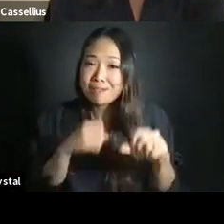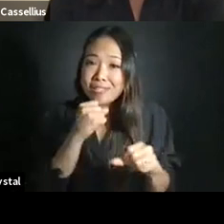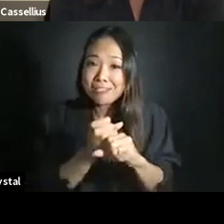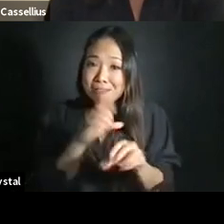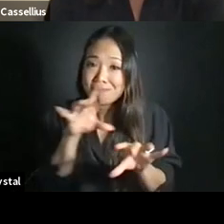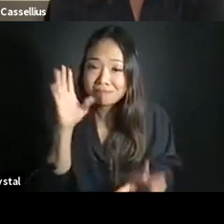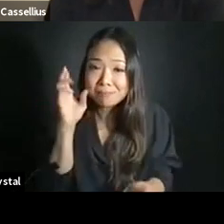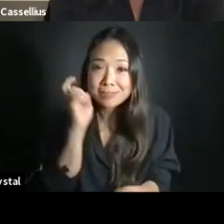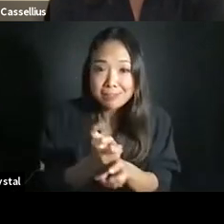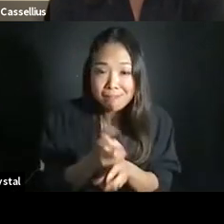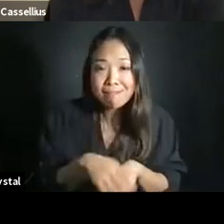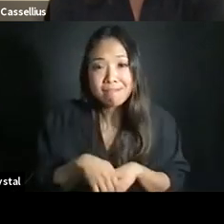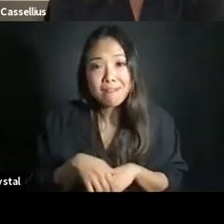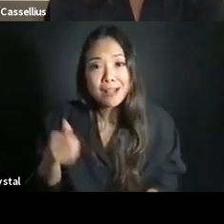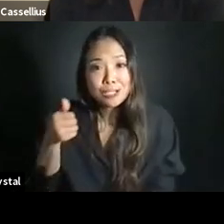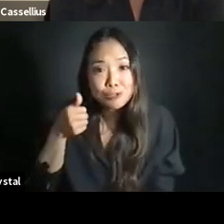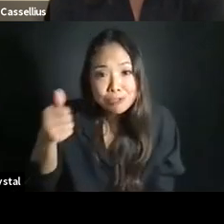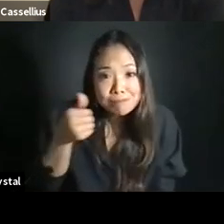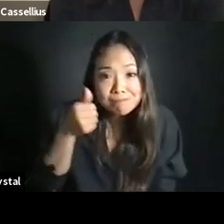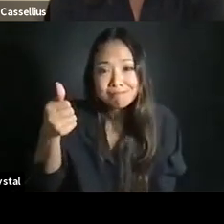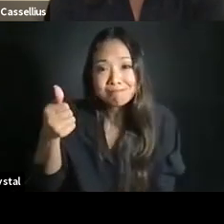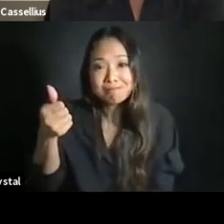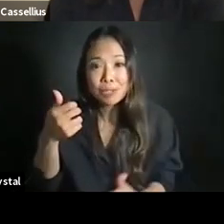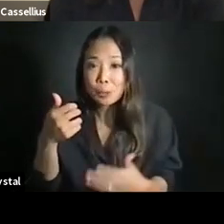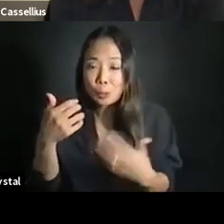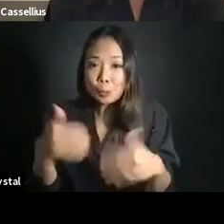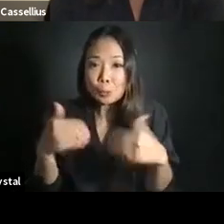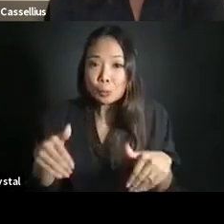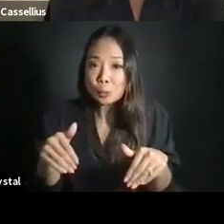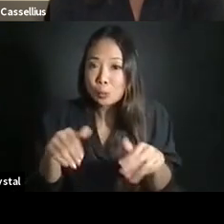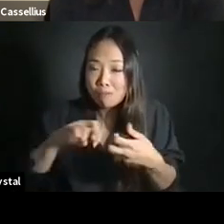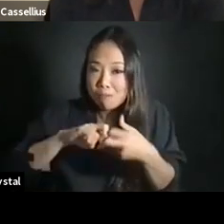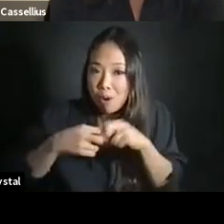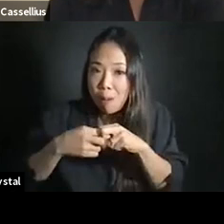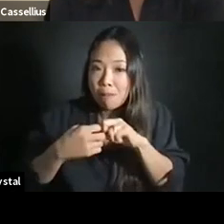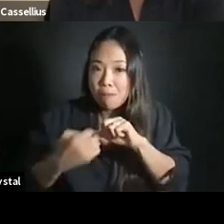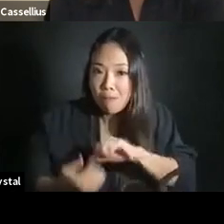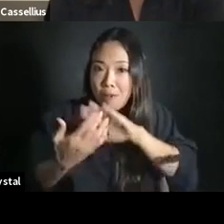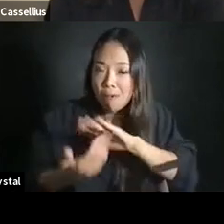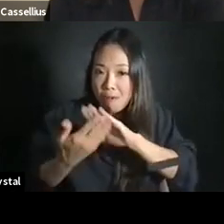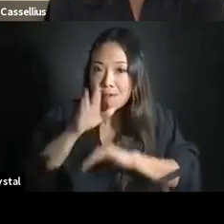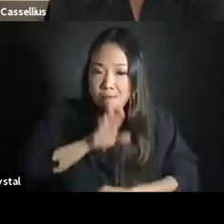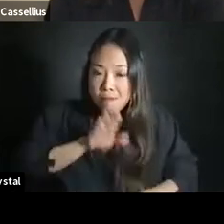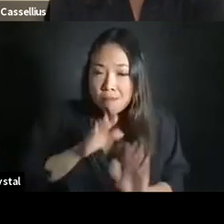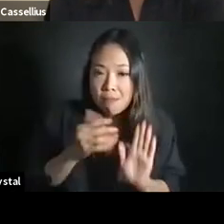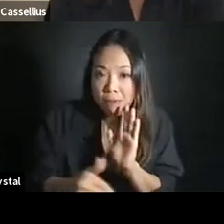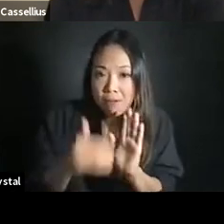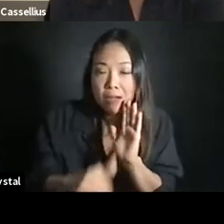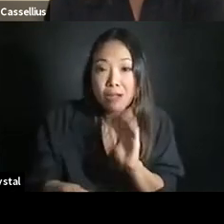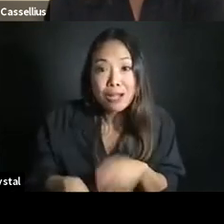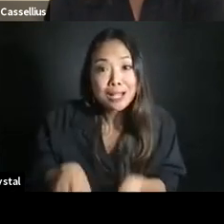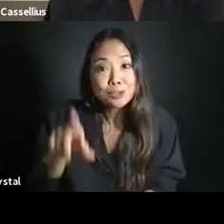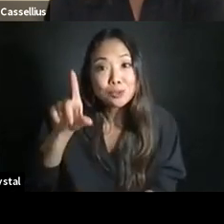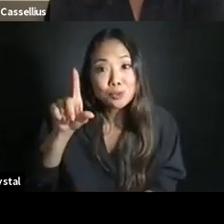transportation the difficulties that had arisen because of transportation and considering that over 25 000 students depend